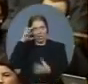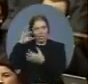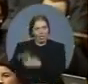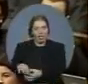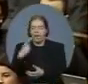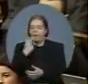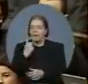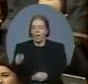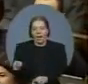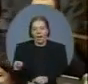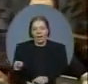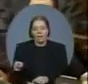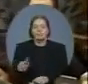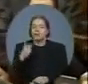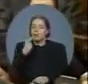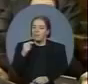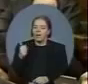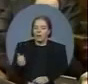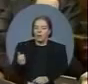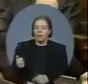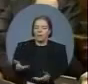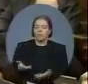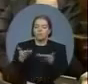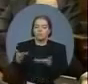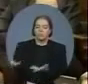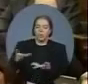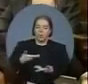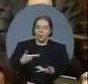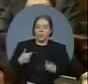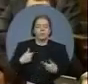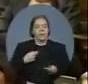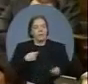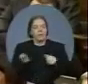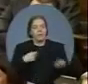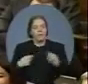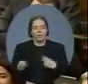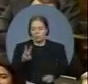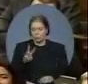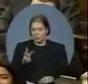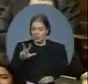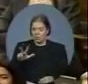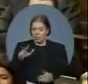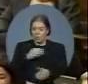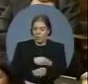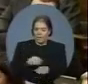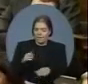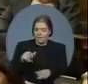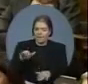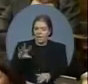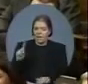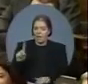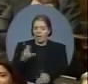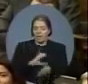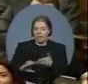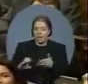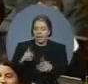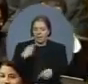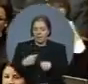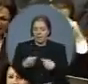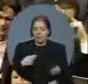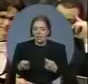billion over 4 years. This is the party of deficits, Mr. Speaker, proposing a deficit to Canadians of $62 billion.